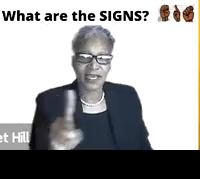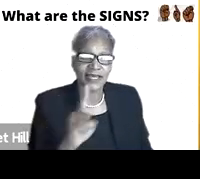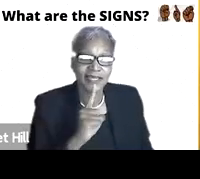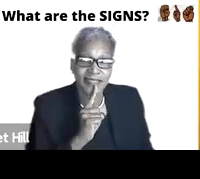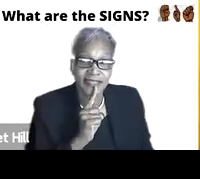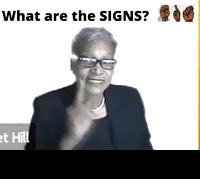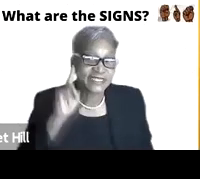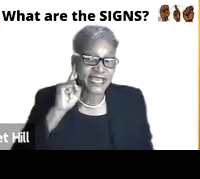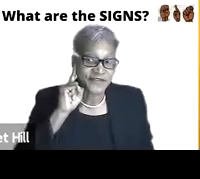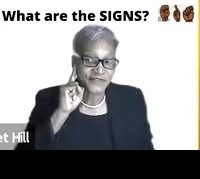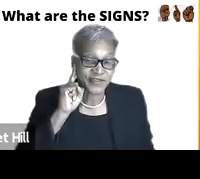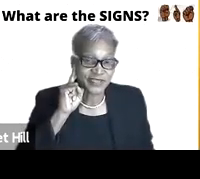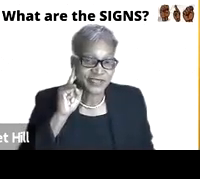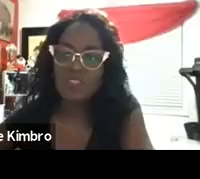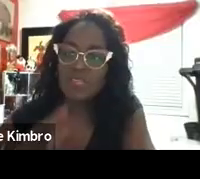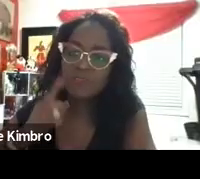phrases.